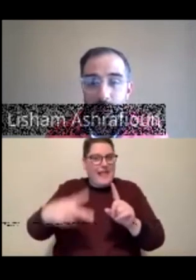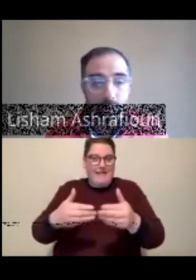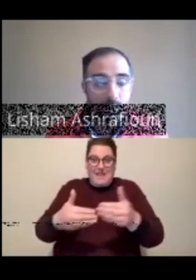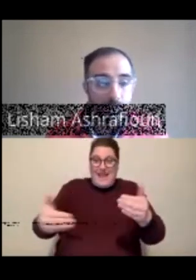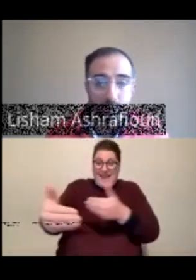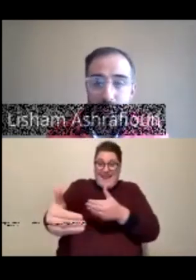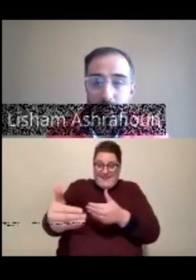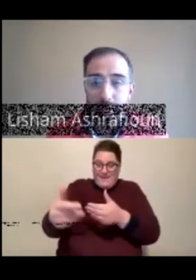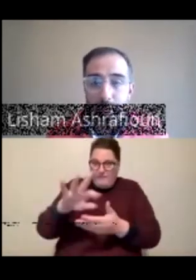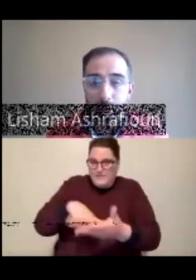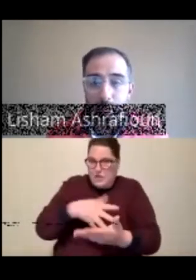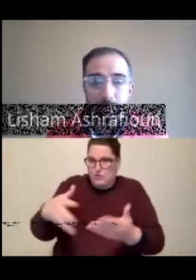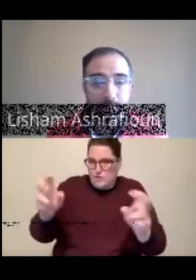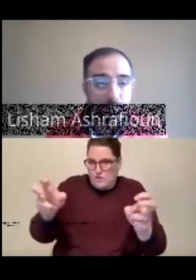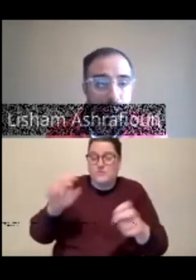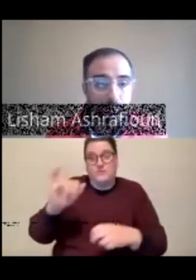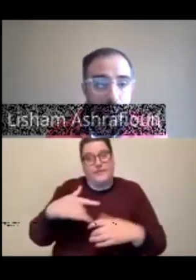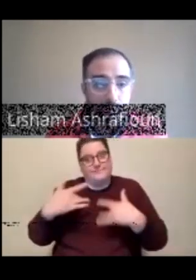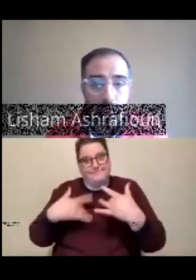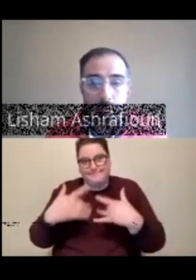schedule here, which we're really excited about.